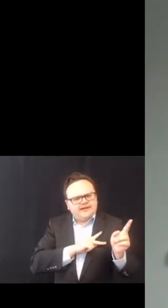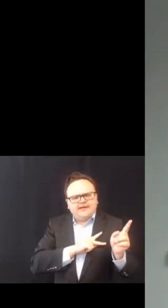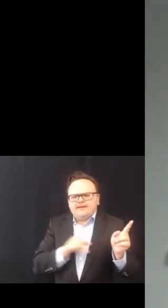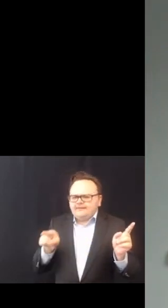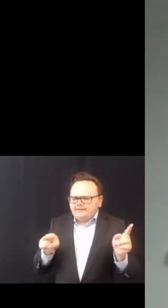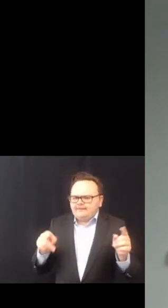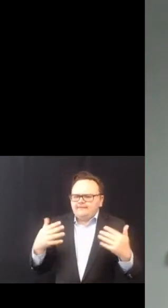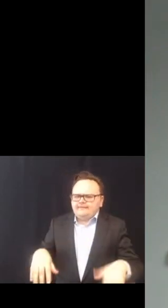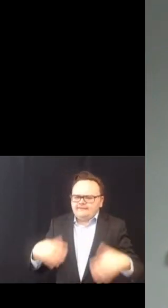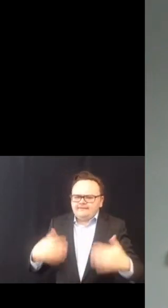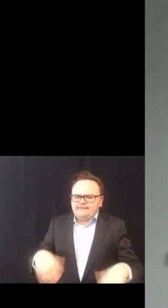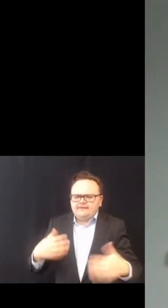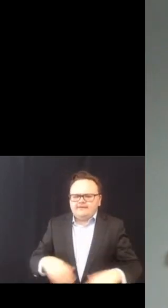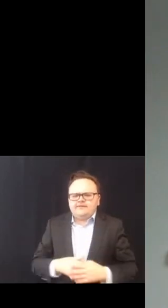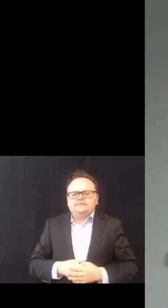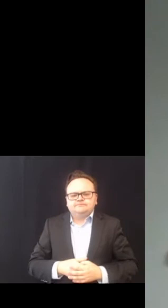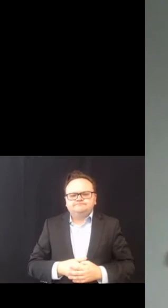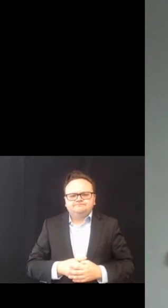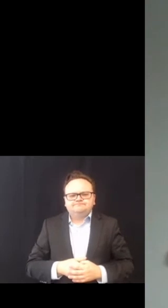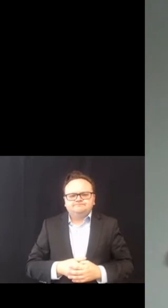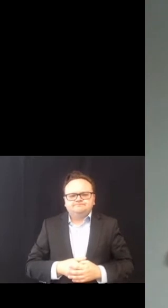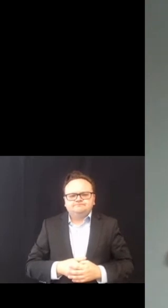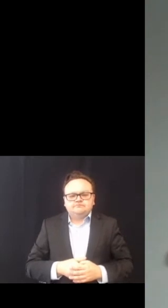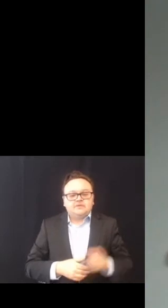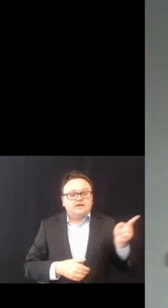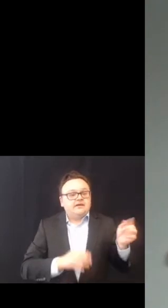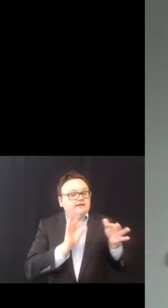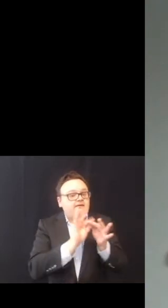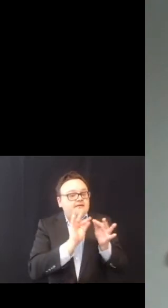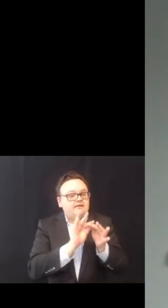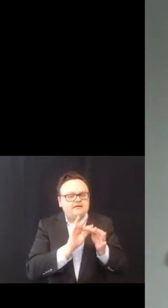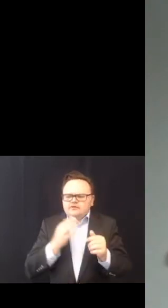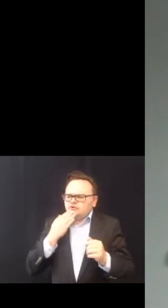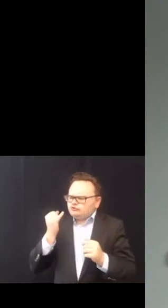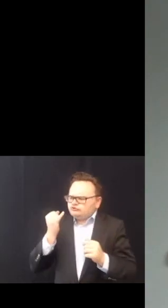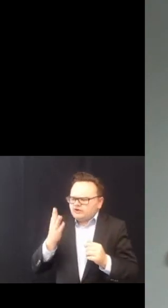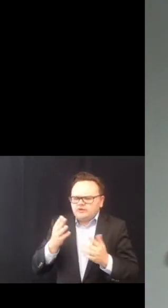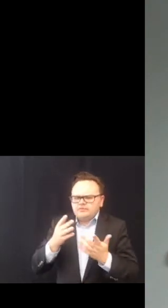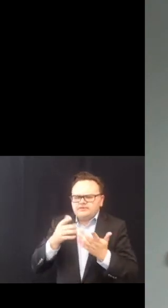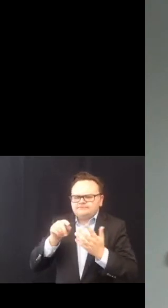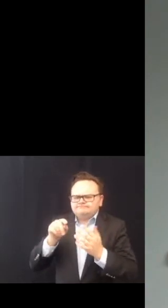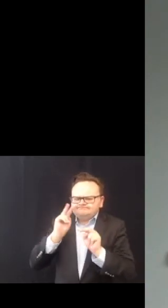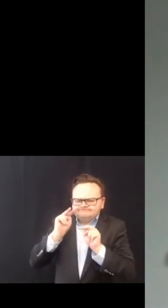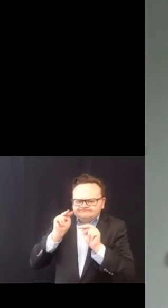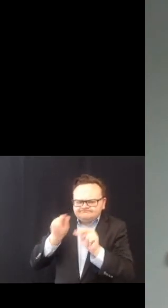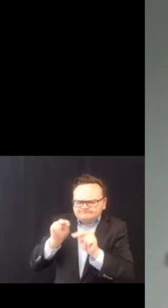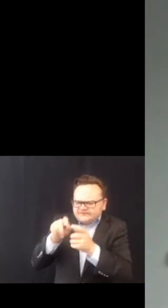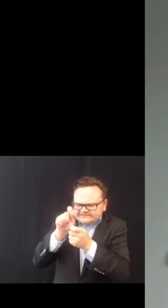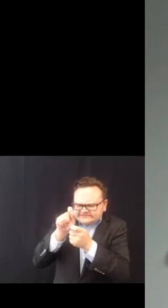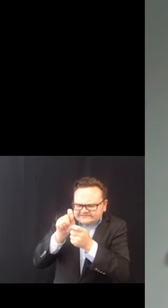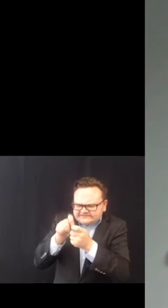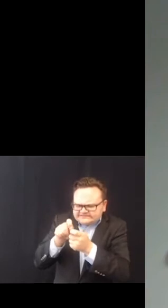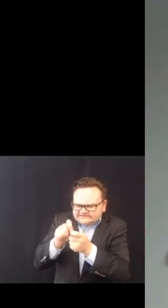the work team. He is also I am very helpful to pay close attention to